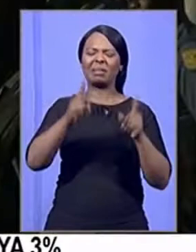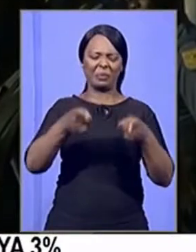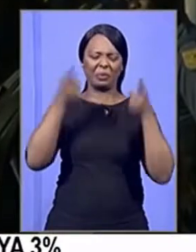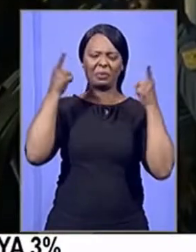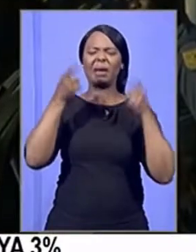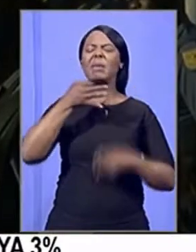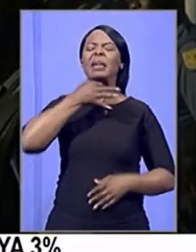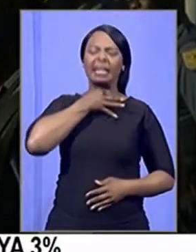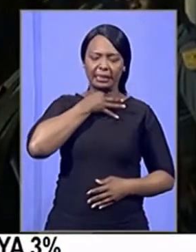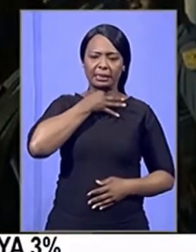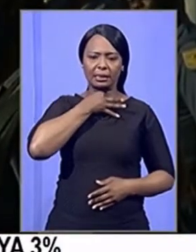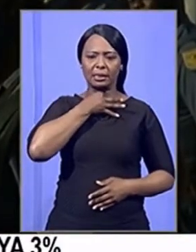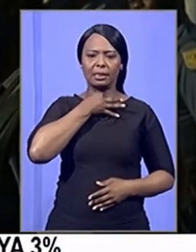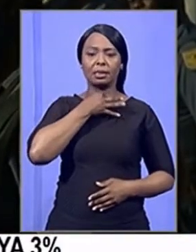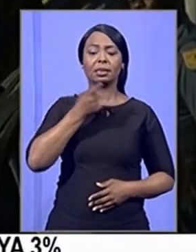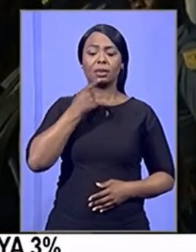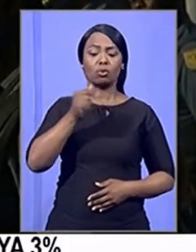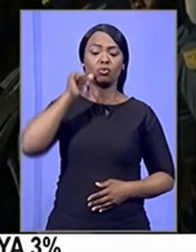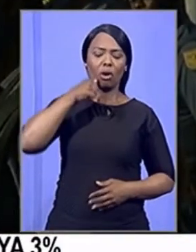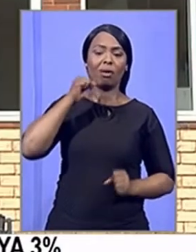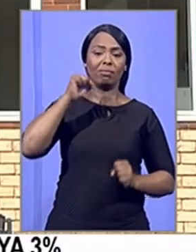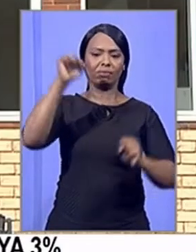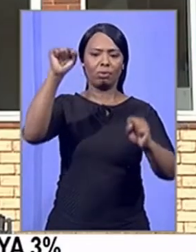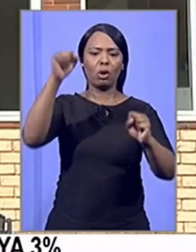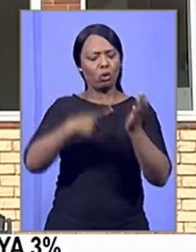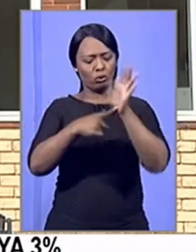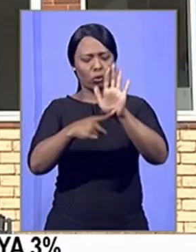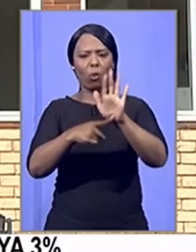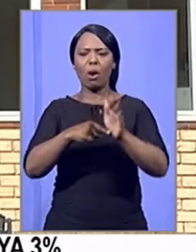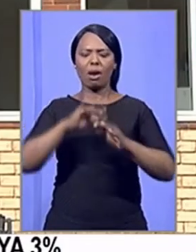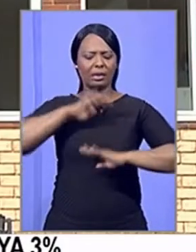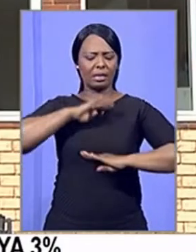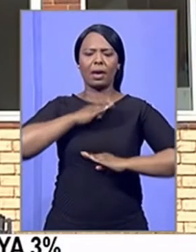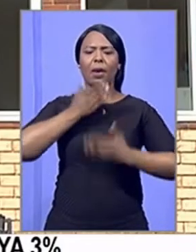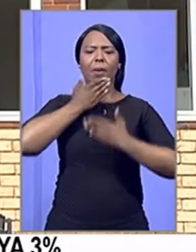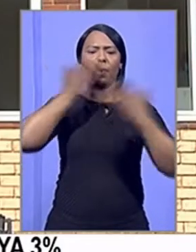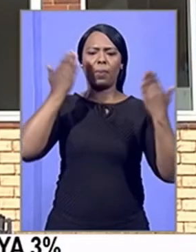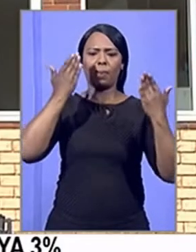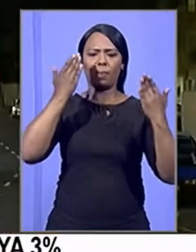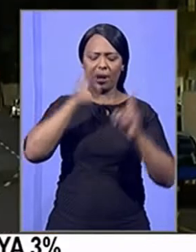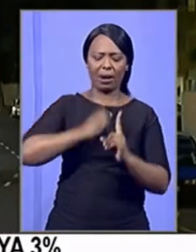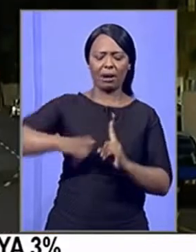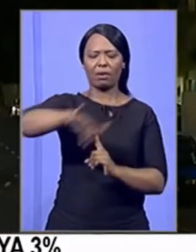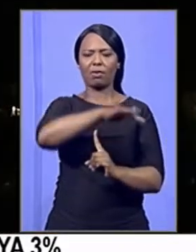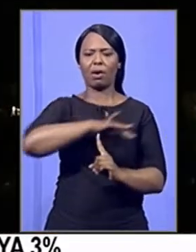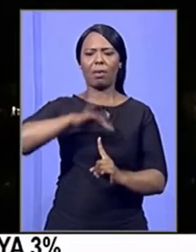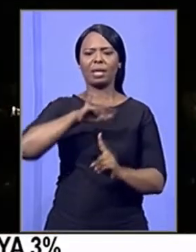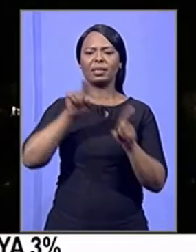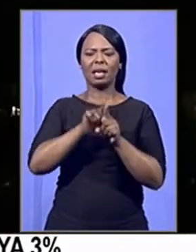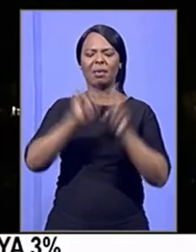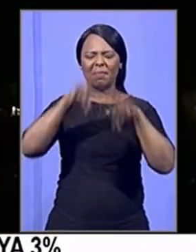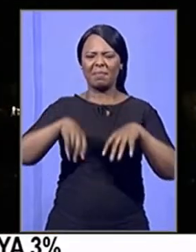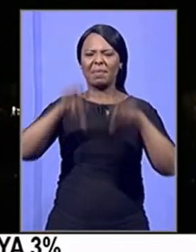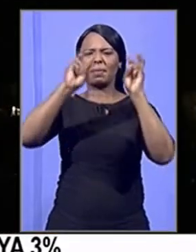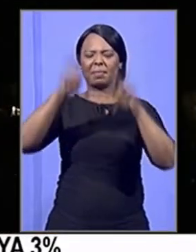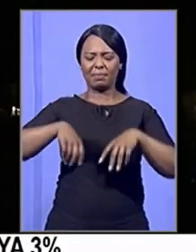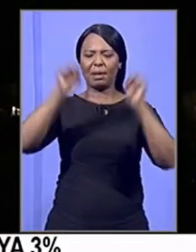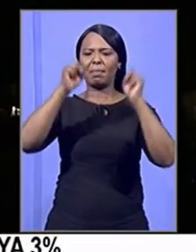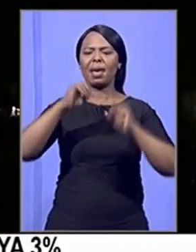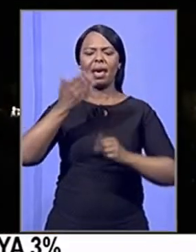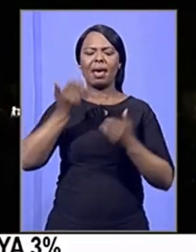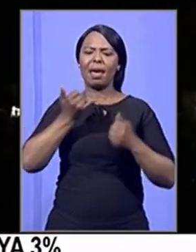wa hosane o tlilo hlahisa tsela eo ba sa khotsofalang ka yona mabapi le maemo a hajwale a ho kgaolwa khafetsa ha phepelo ya